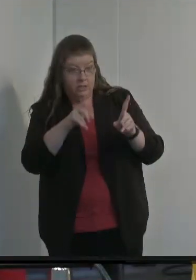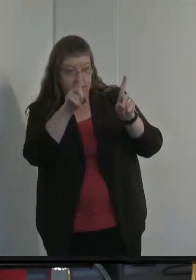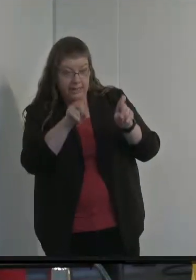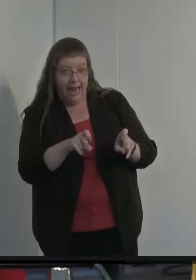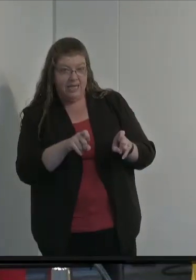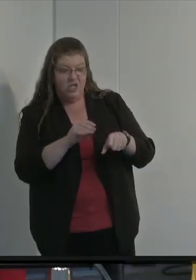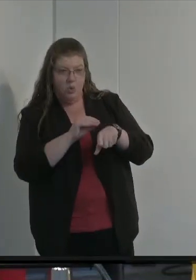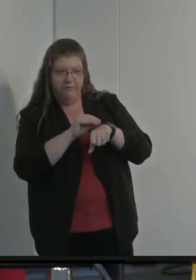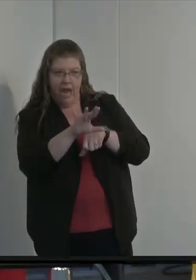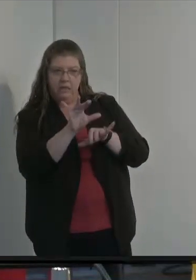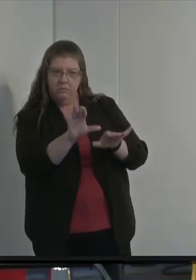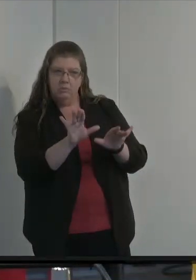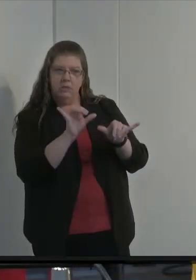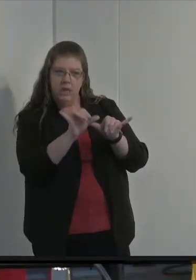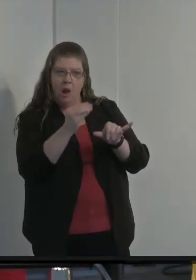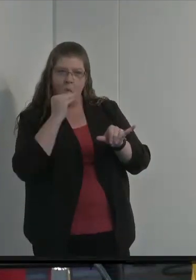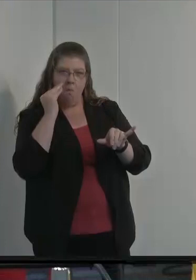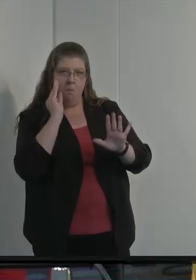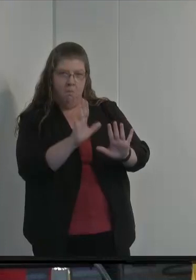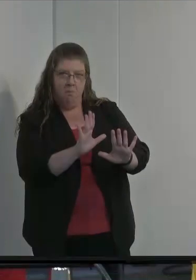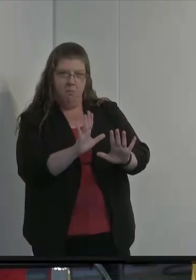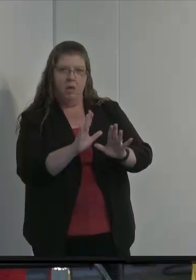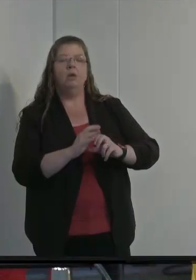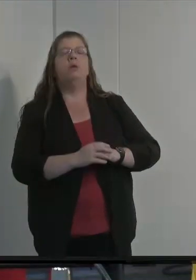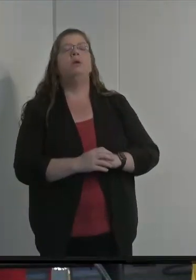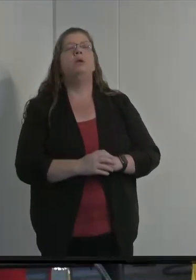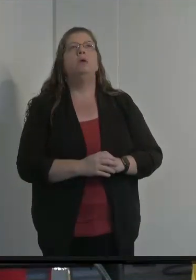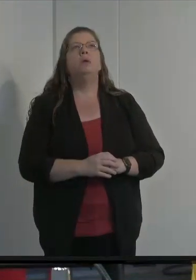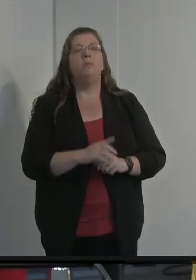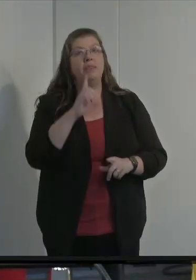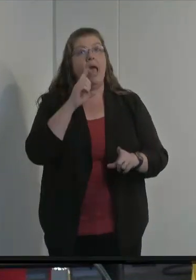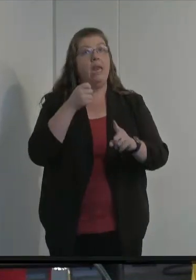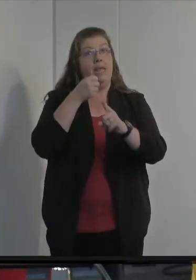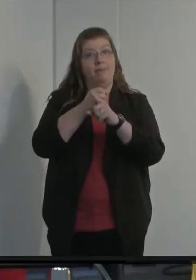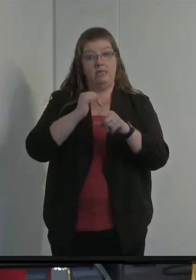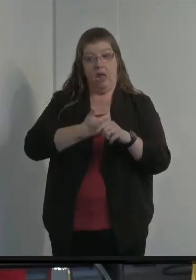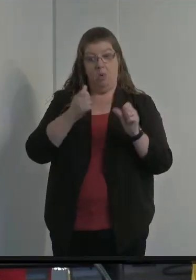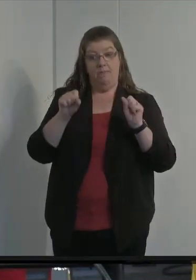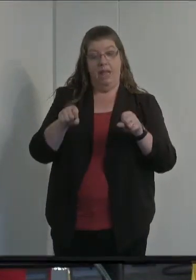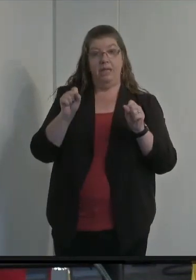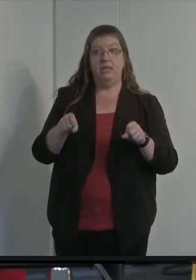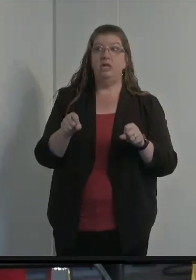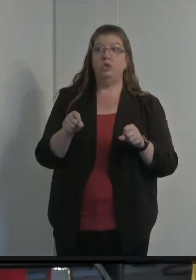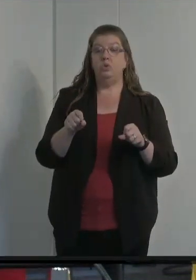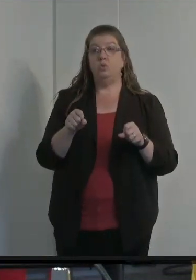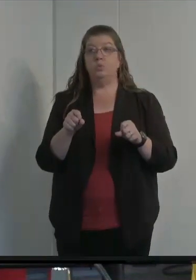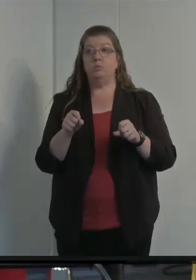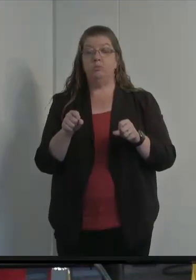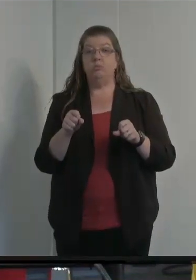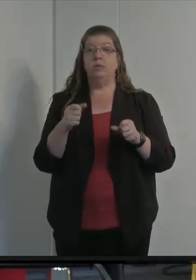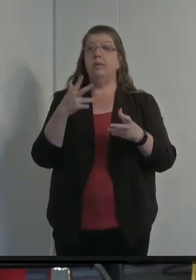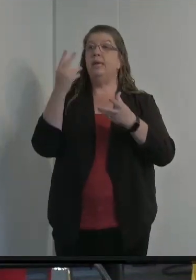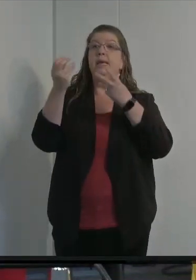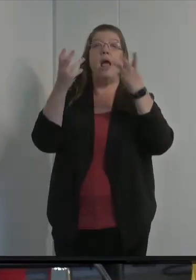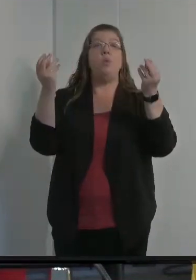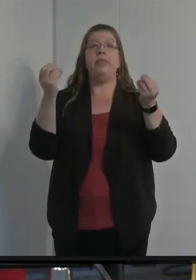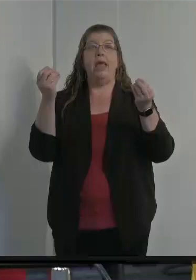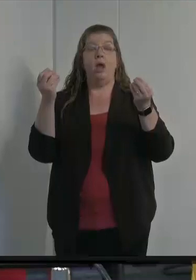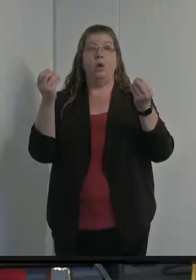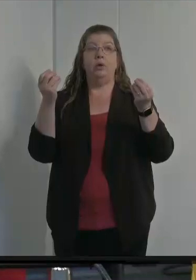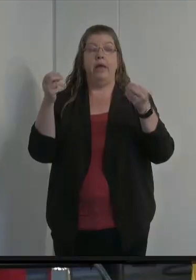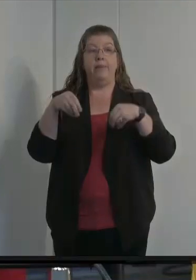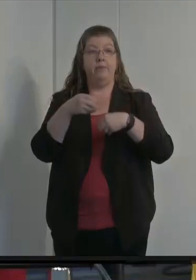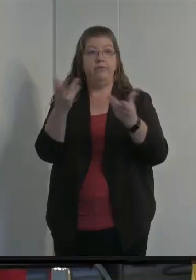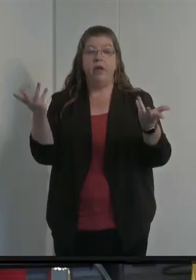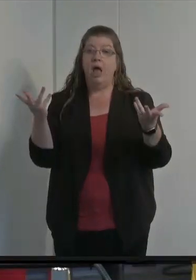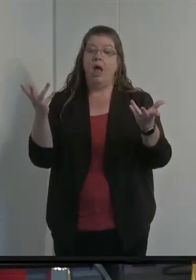and advised to stay at home. But certainly it does impact our ability to get out there and